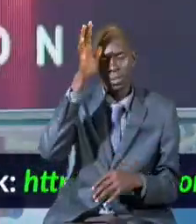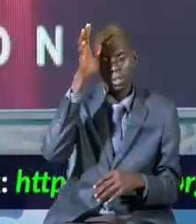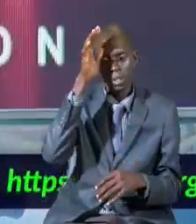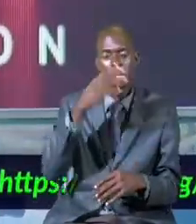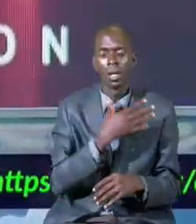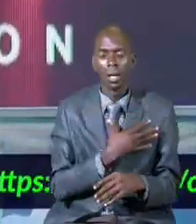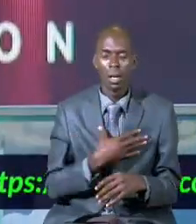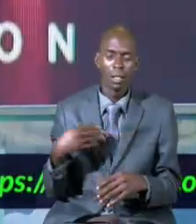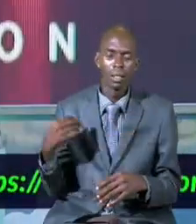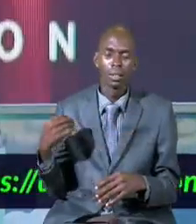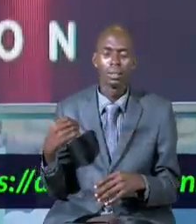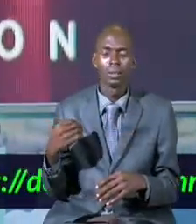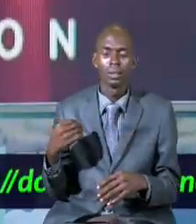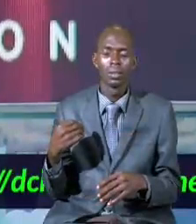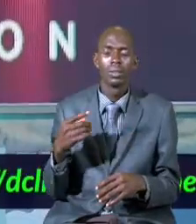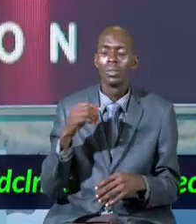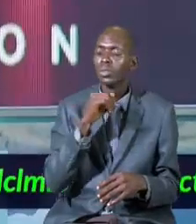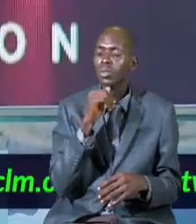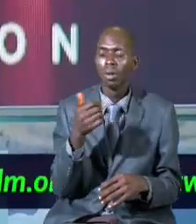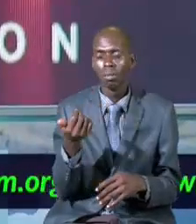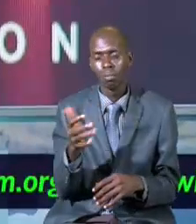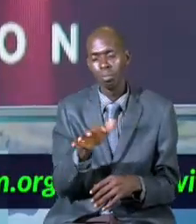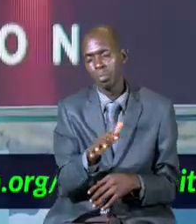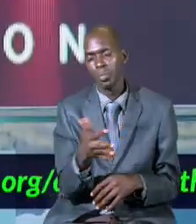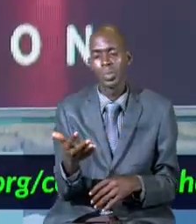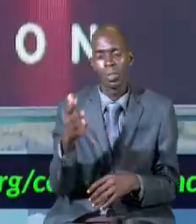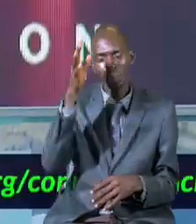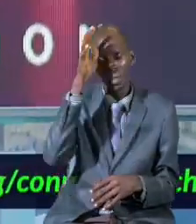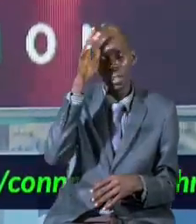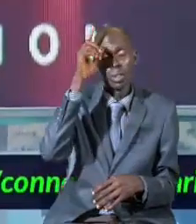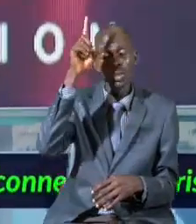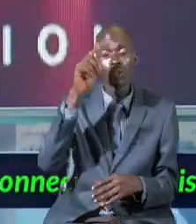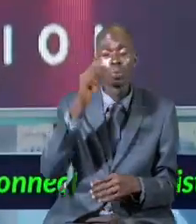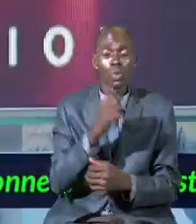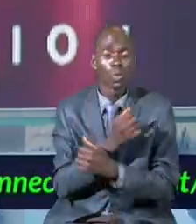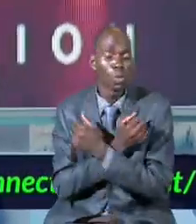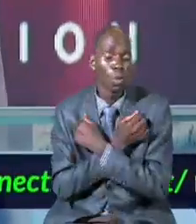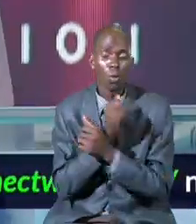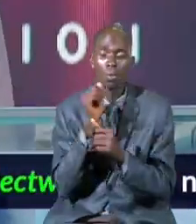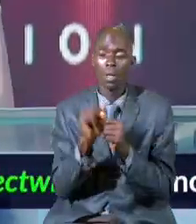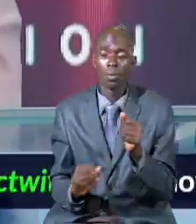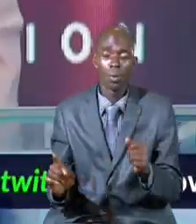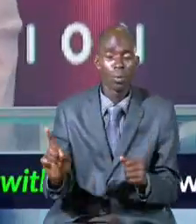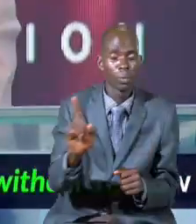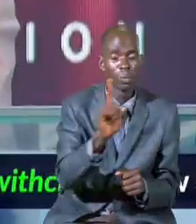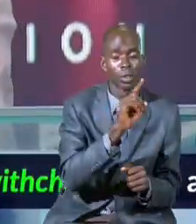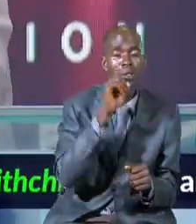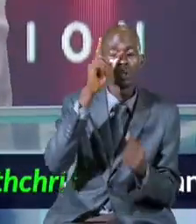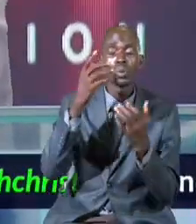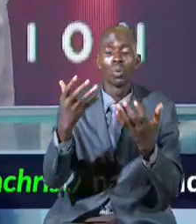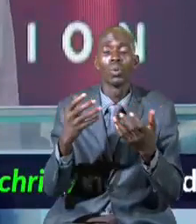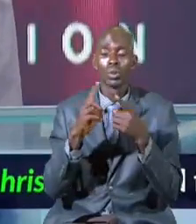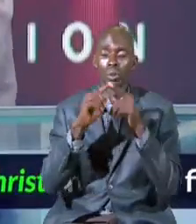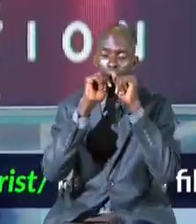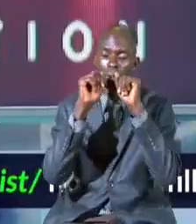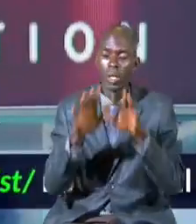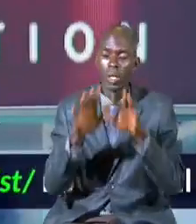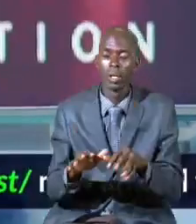an impartial Father. You love everyone. You want to bless